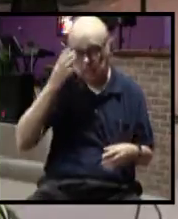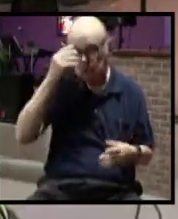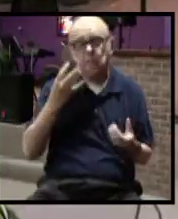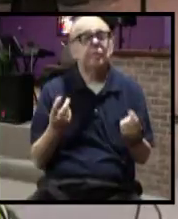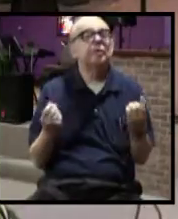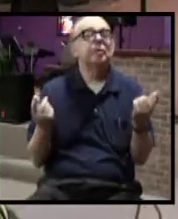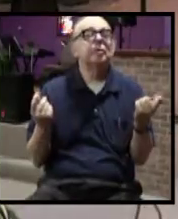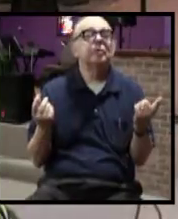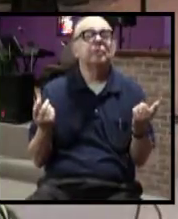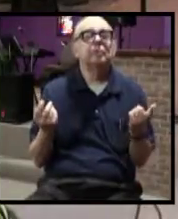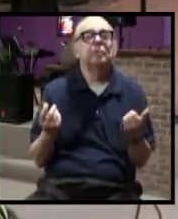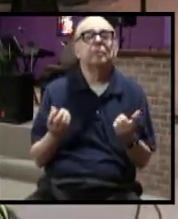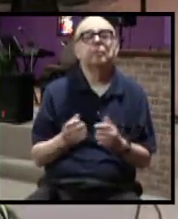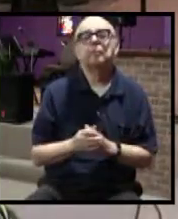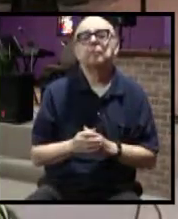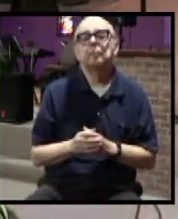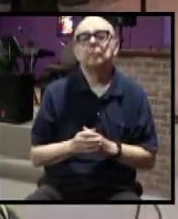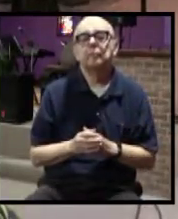And what was he to do?